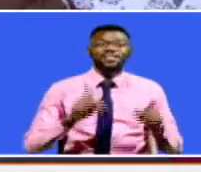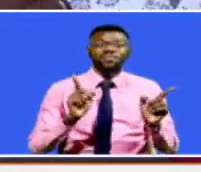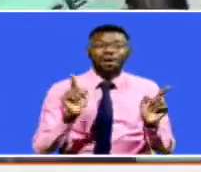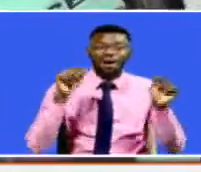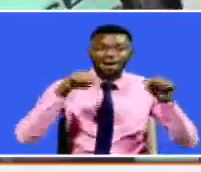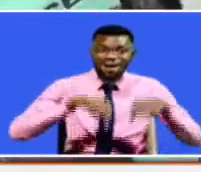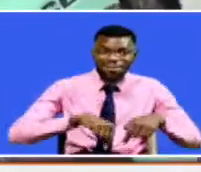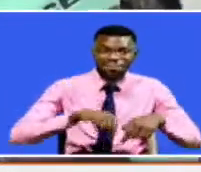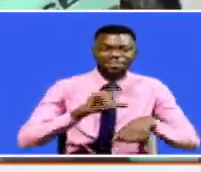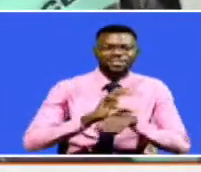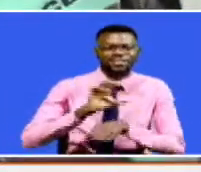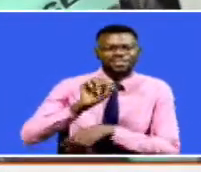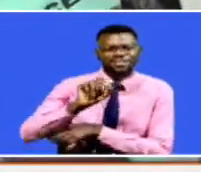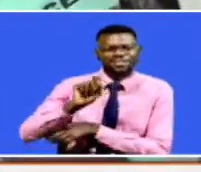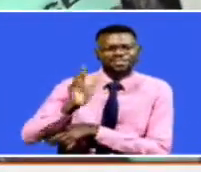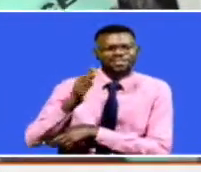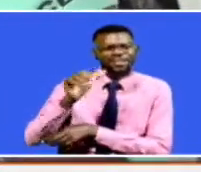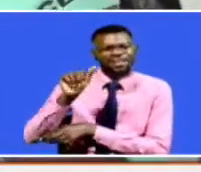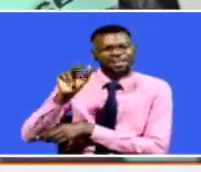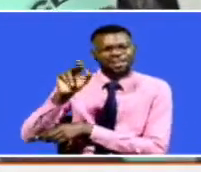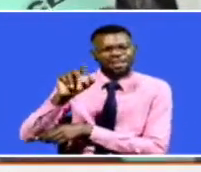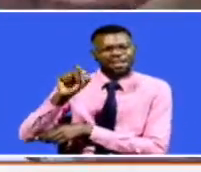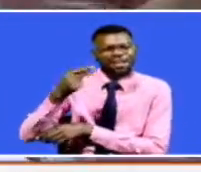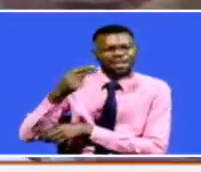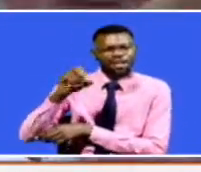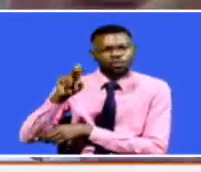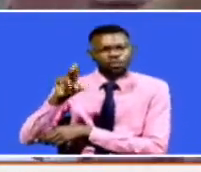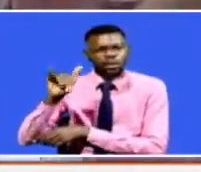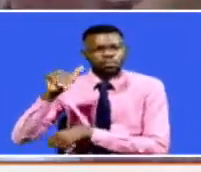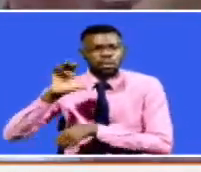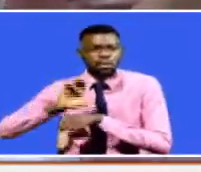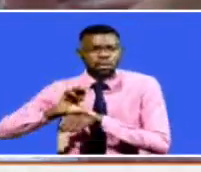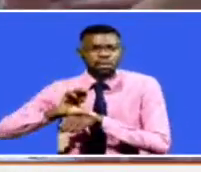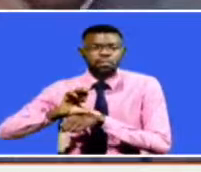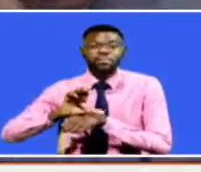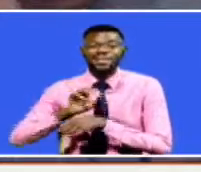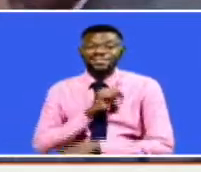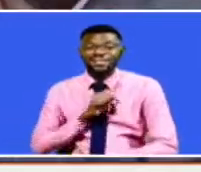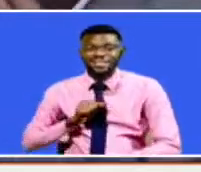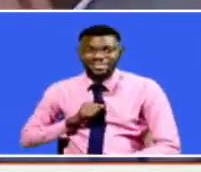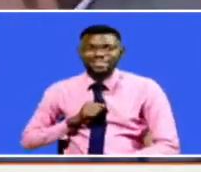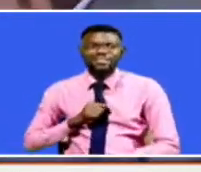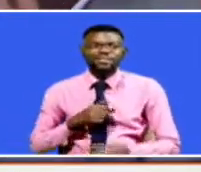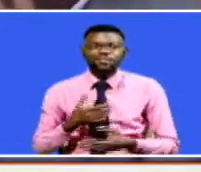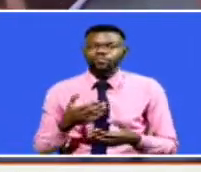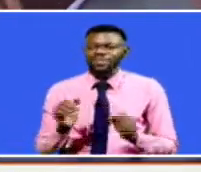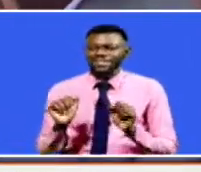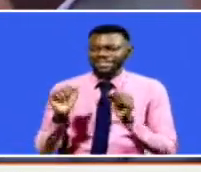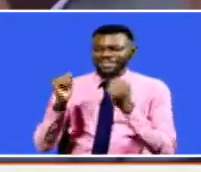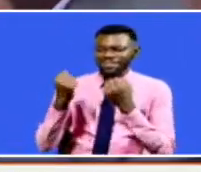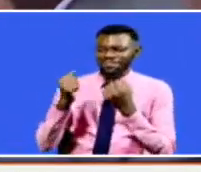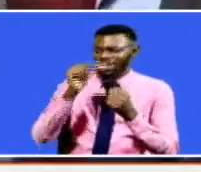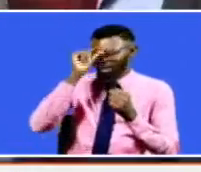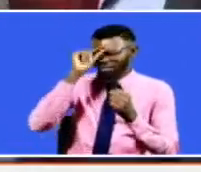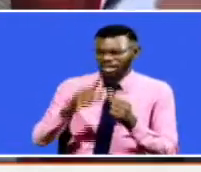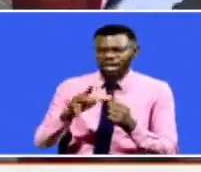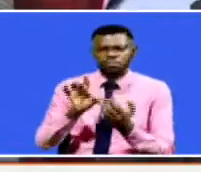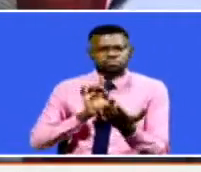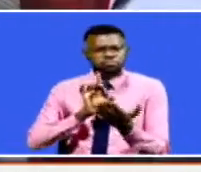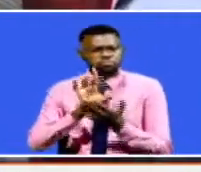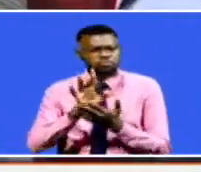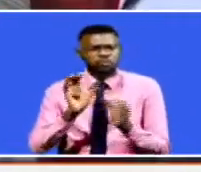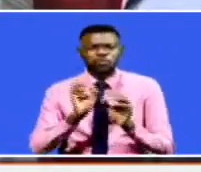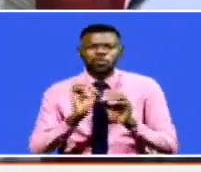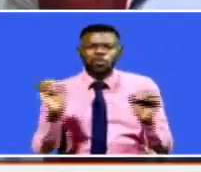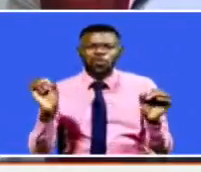Catholic Church in the neighboring Embu County, days after the Senate made a vote that saved Governor Mwangaza from impeachment for a second time. The